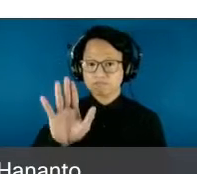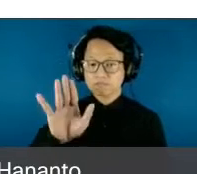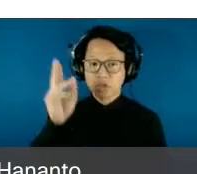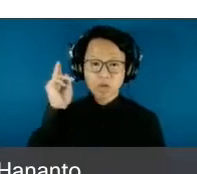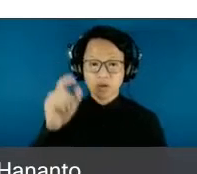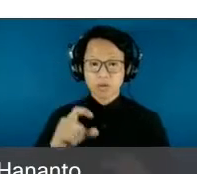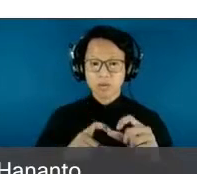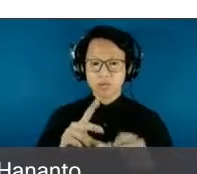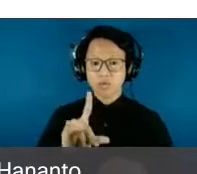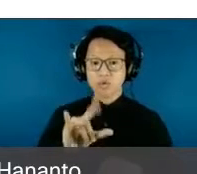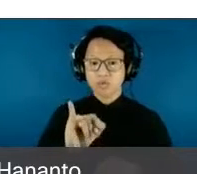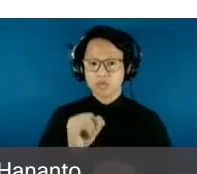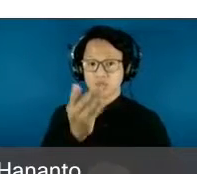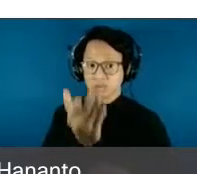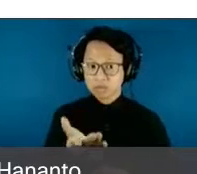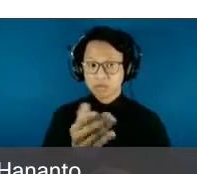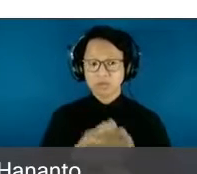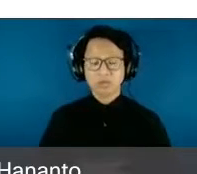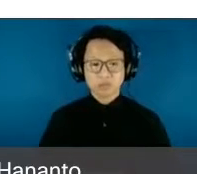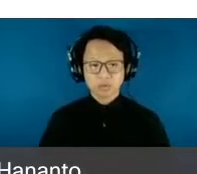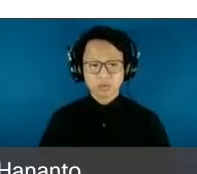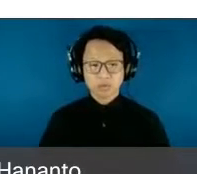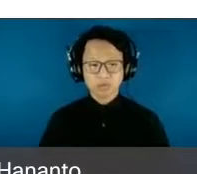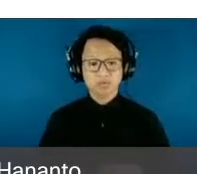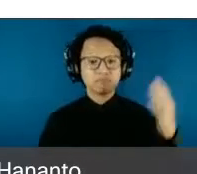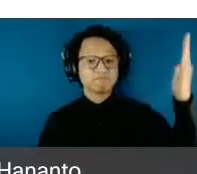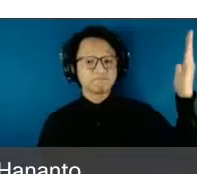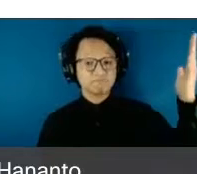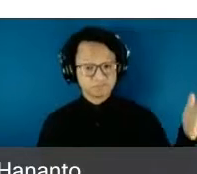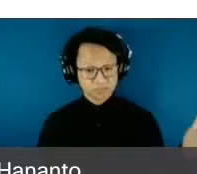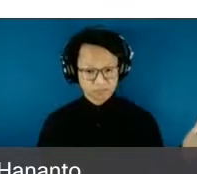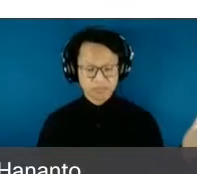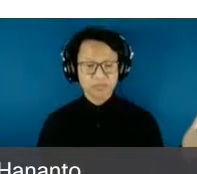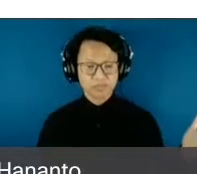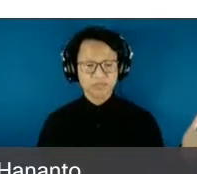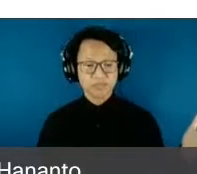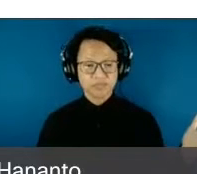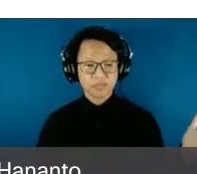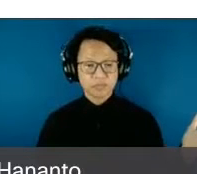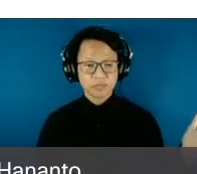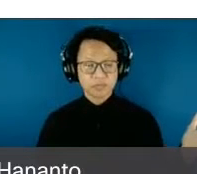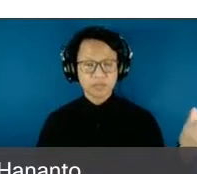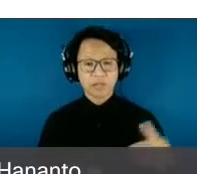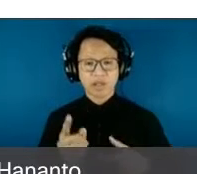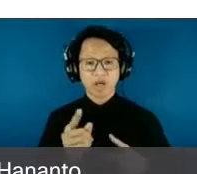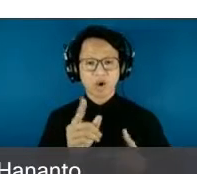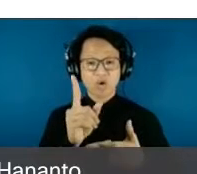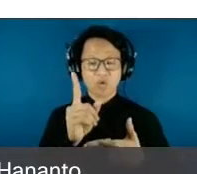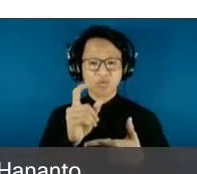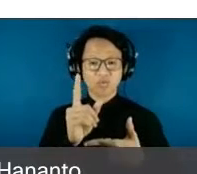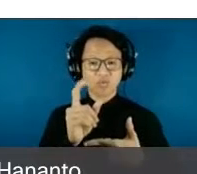Sri. Ya. Di sini enggak ini. Dan ini dan di sini ada foto di